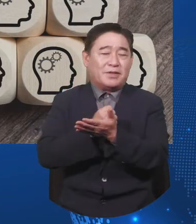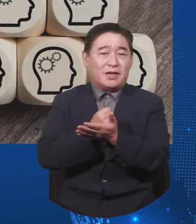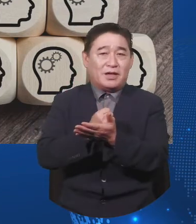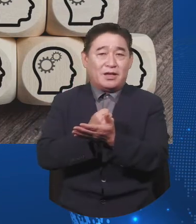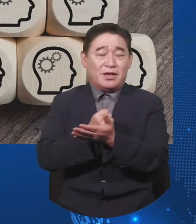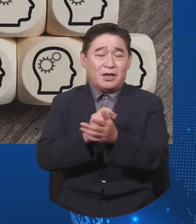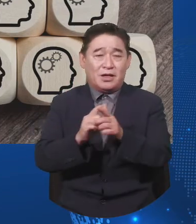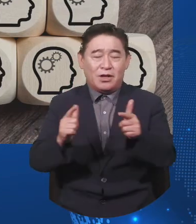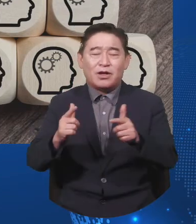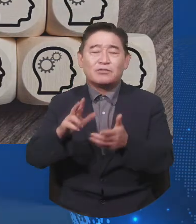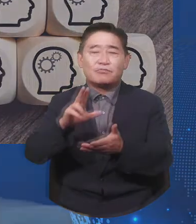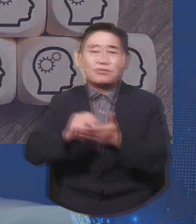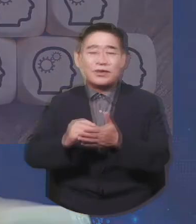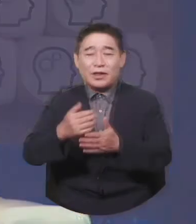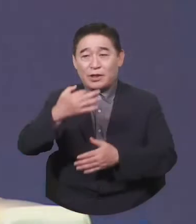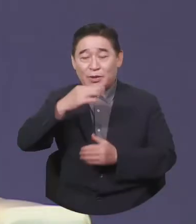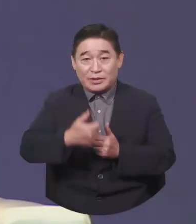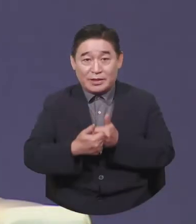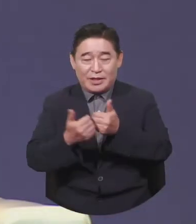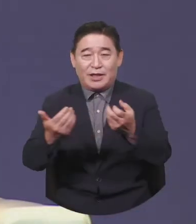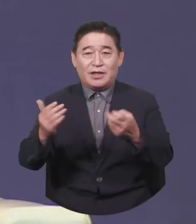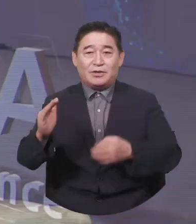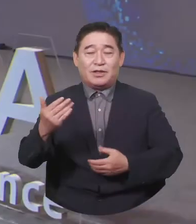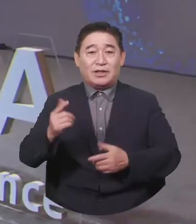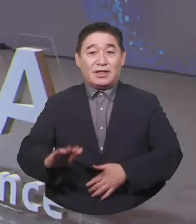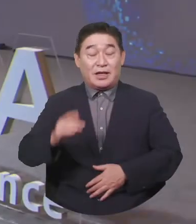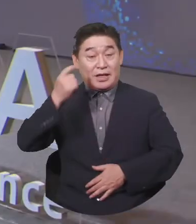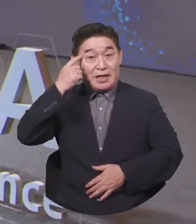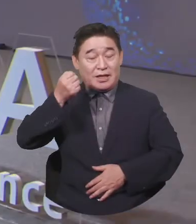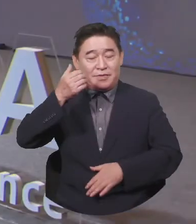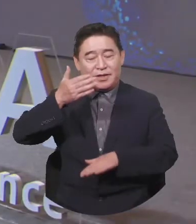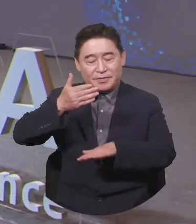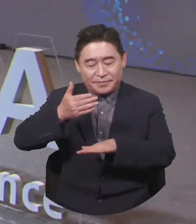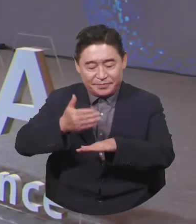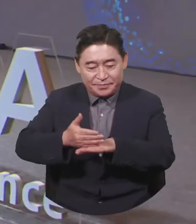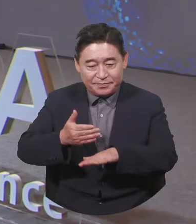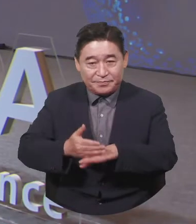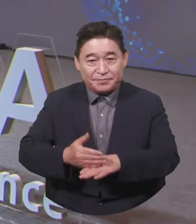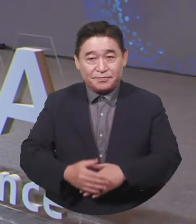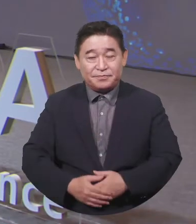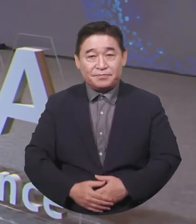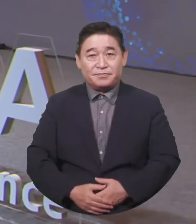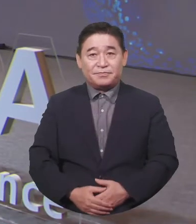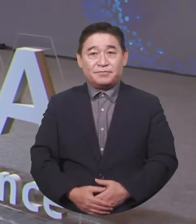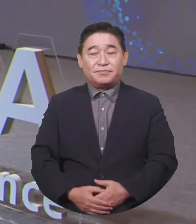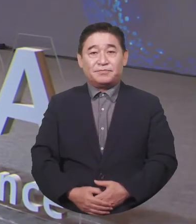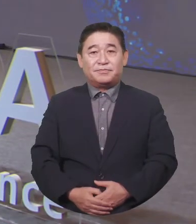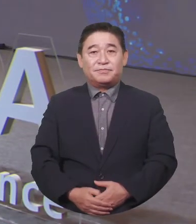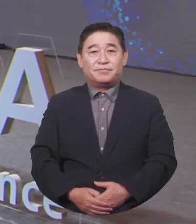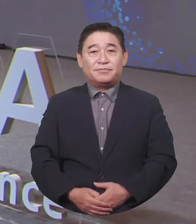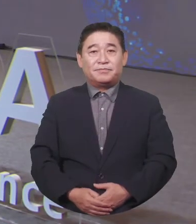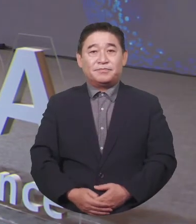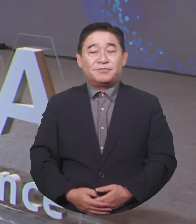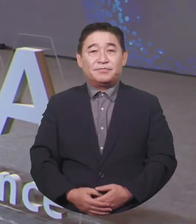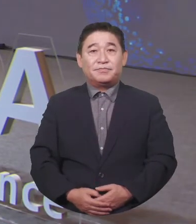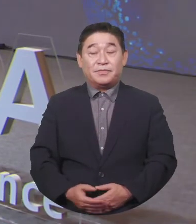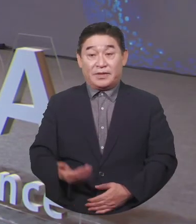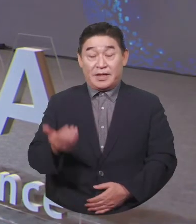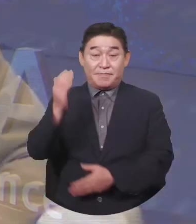Thank you. Thank you very much indeed, Anuranga. So she just explained the key role of Development